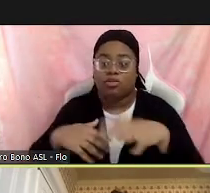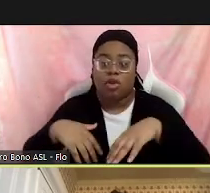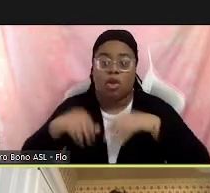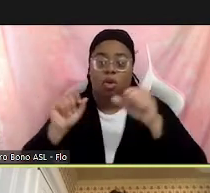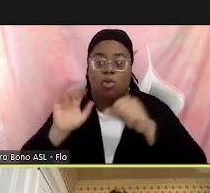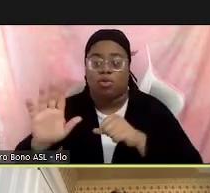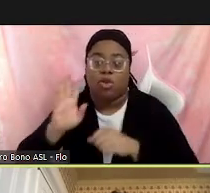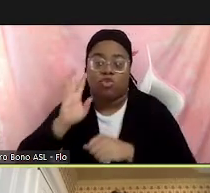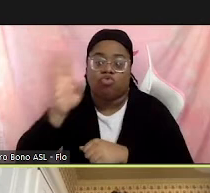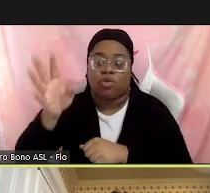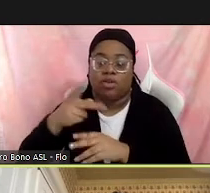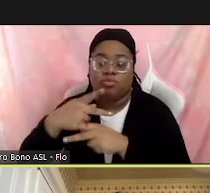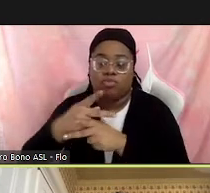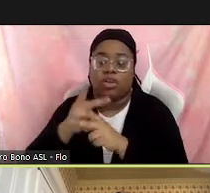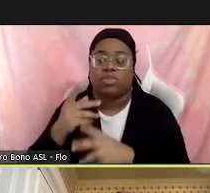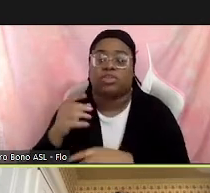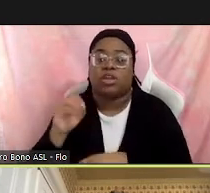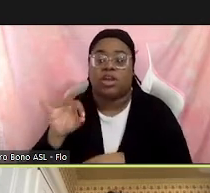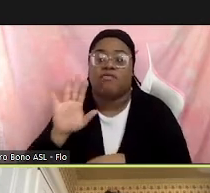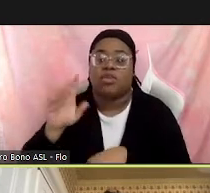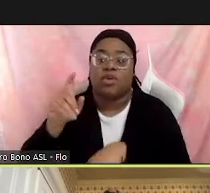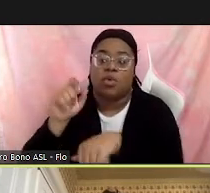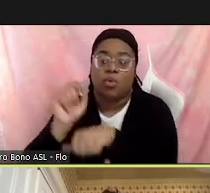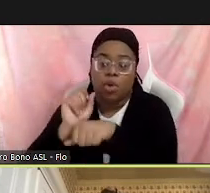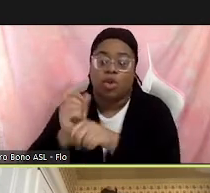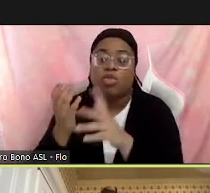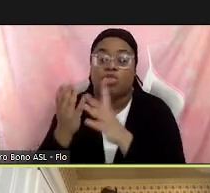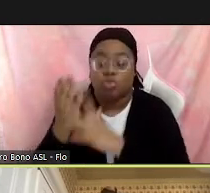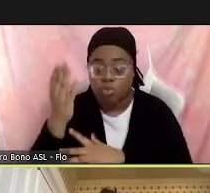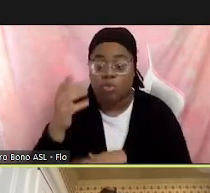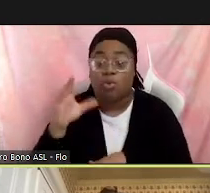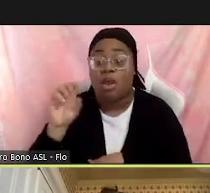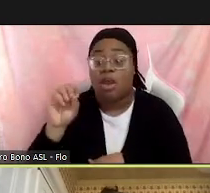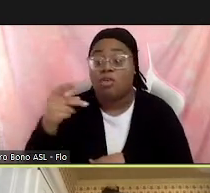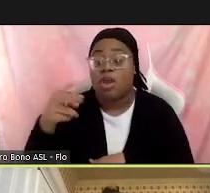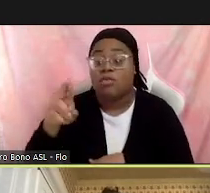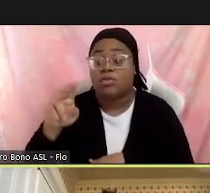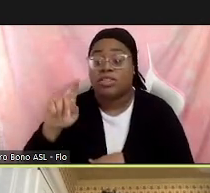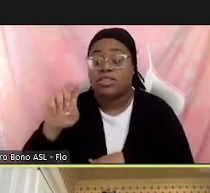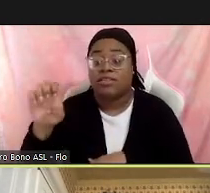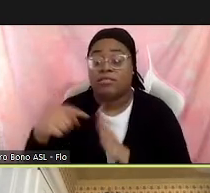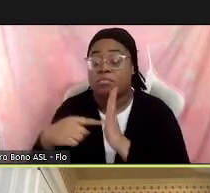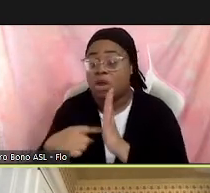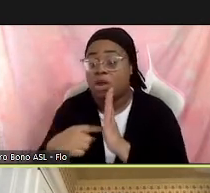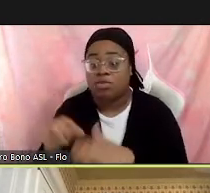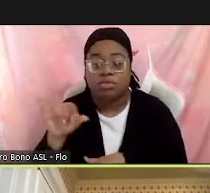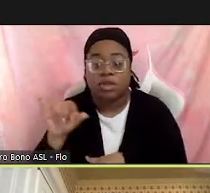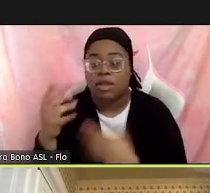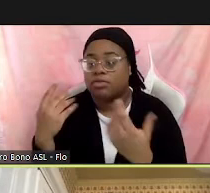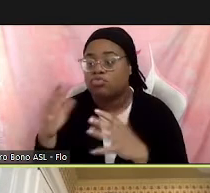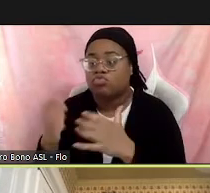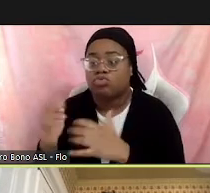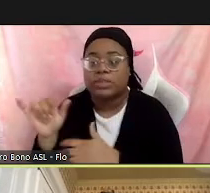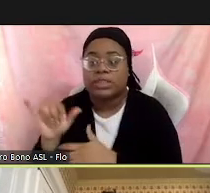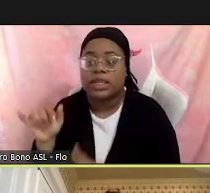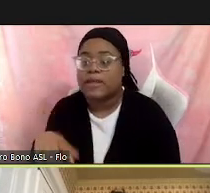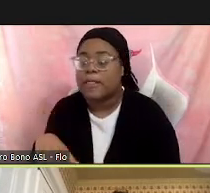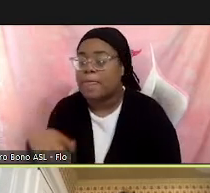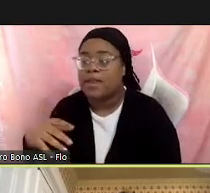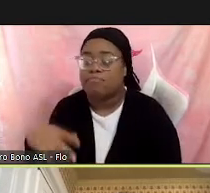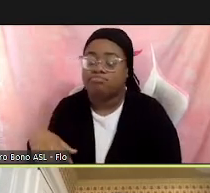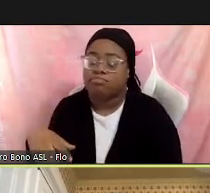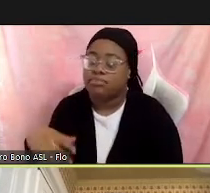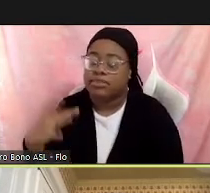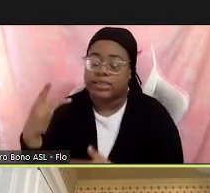production of their work through a cooperative model, or groups like Intelligent Mischief, who weave